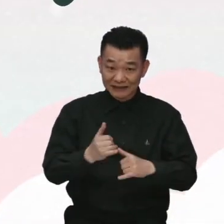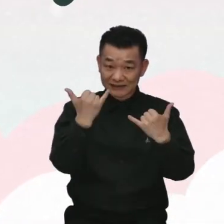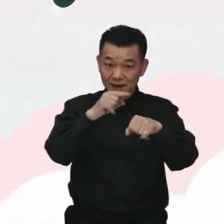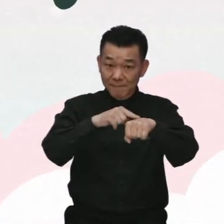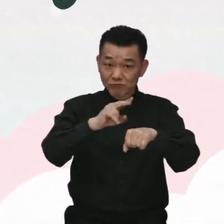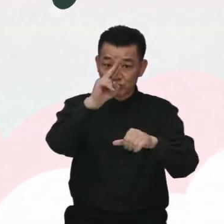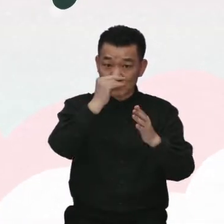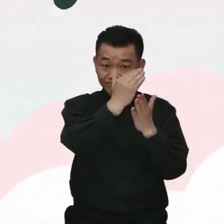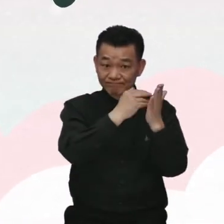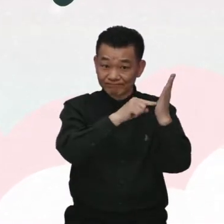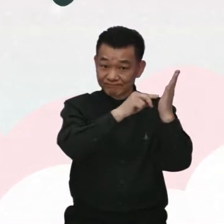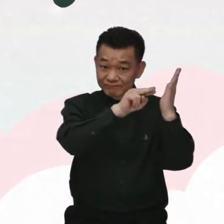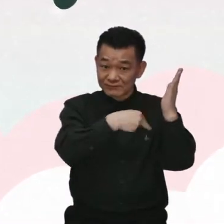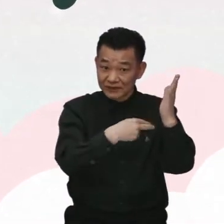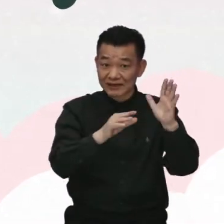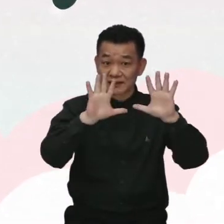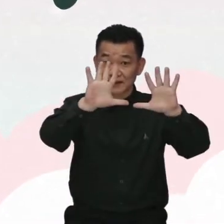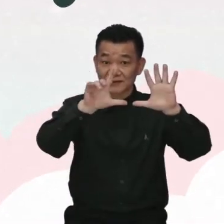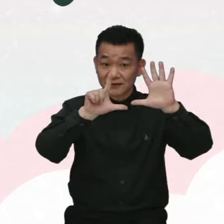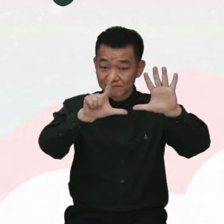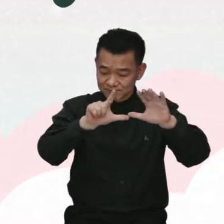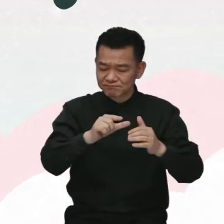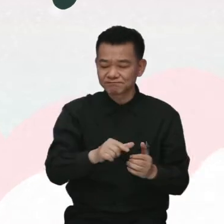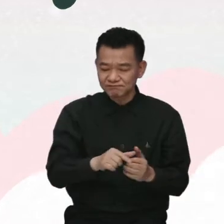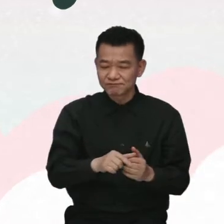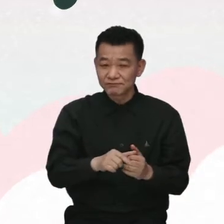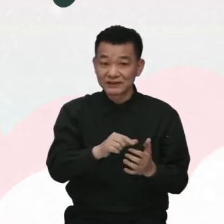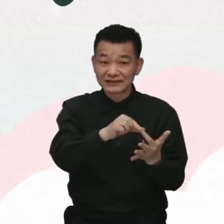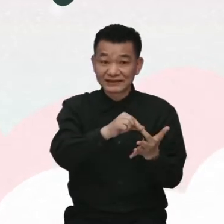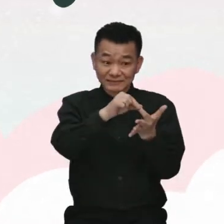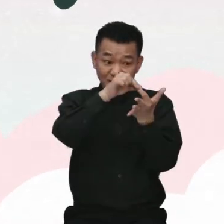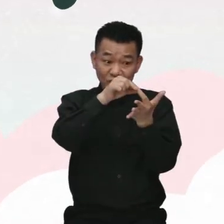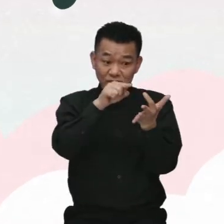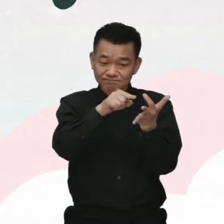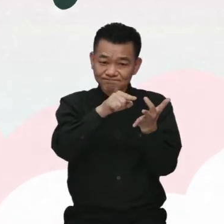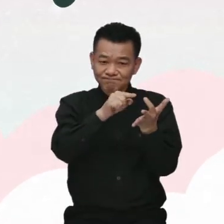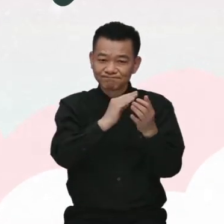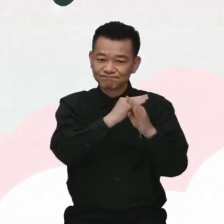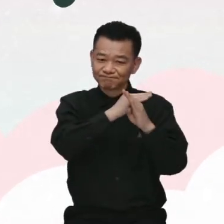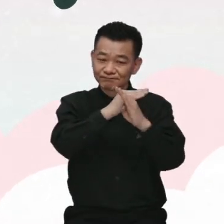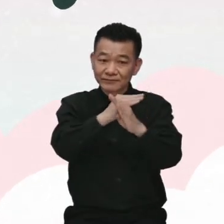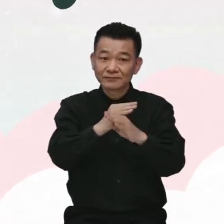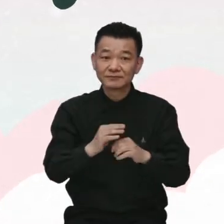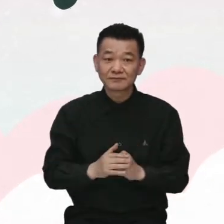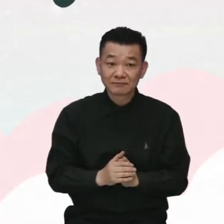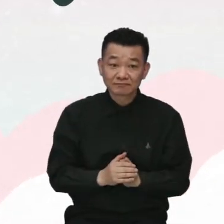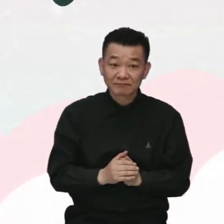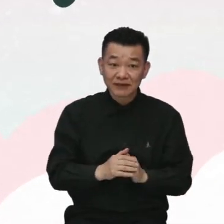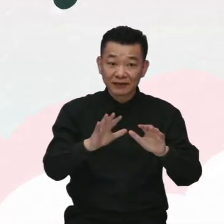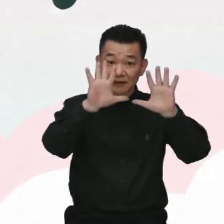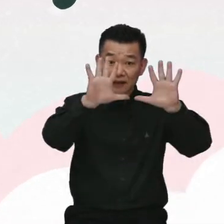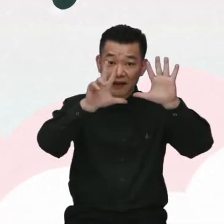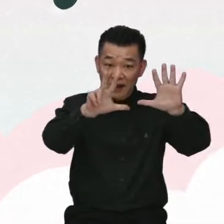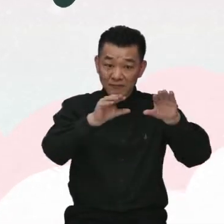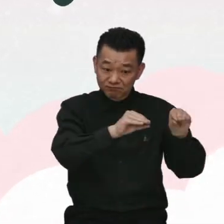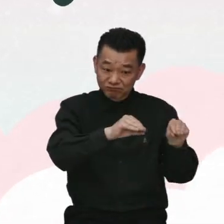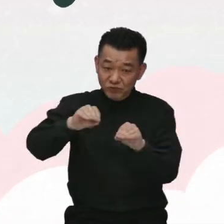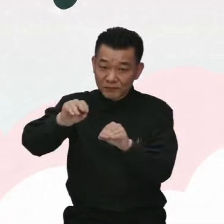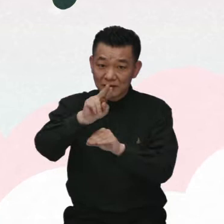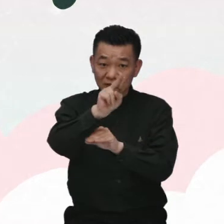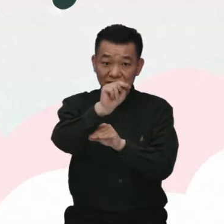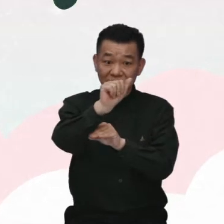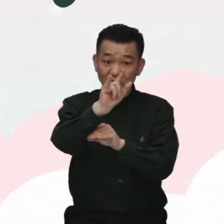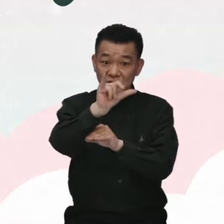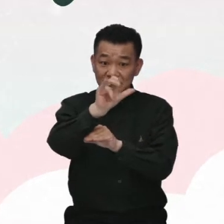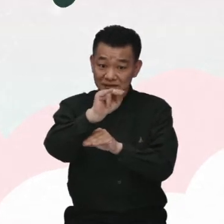In this lecture, we will learn about Article 17, Protecting the Integrity of the Person, Article 18, Liberty